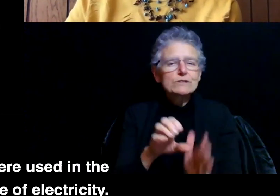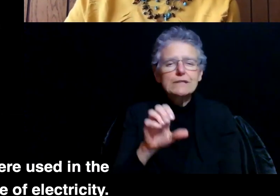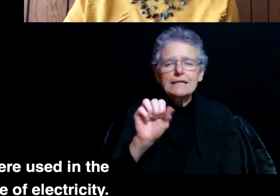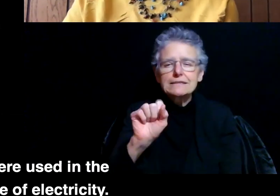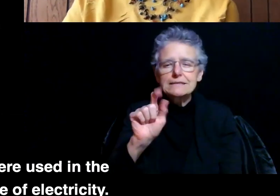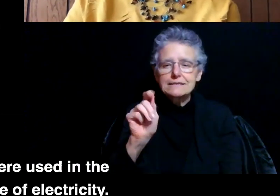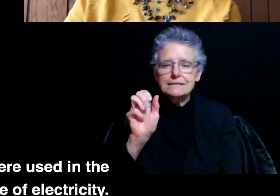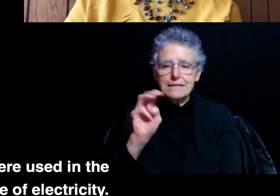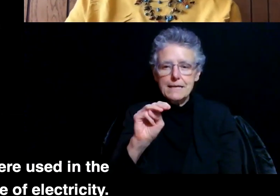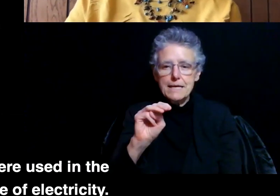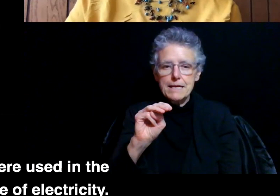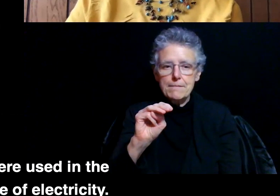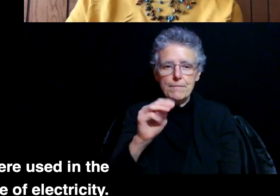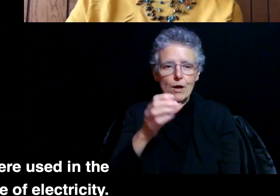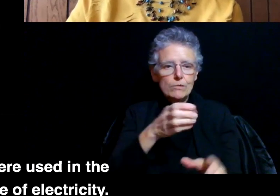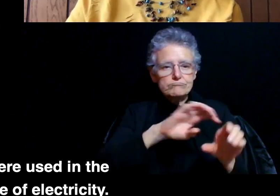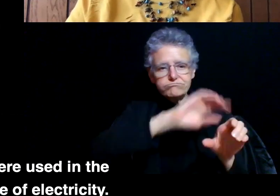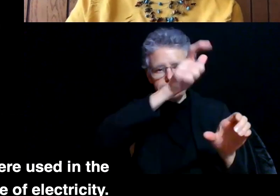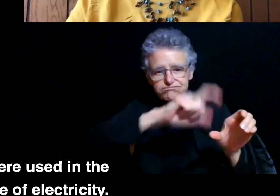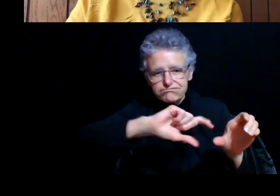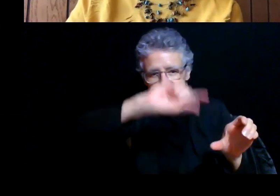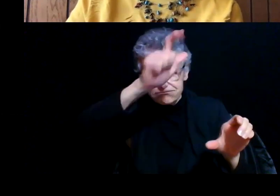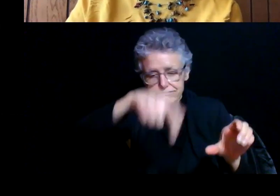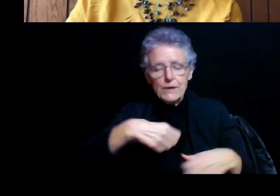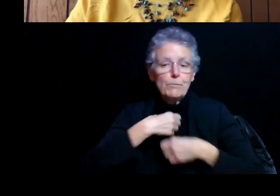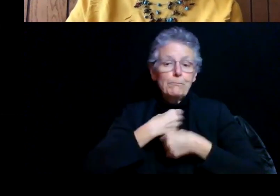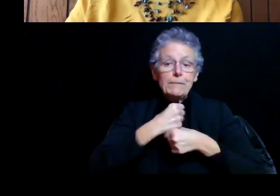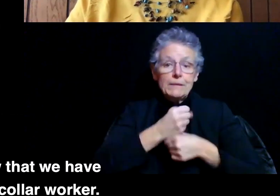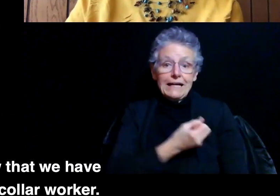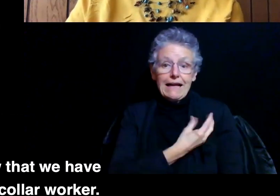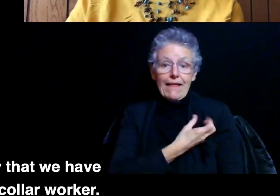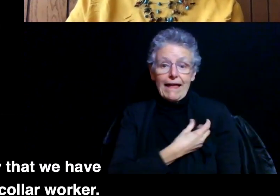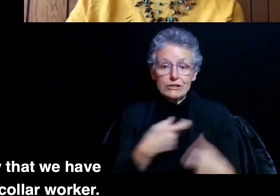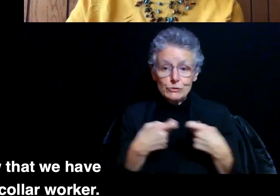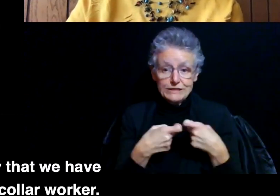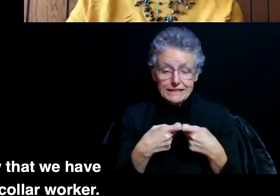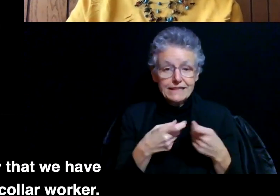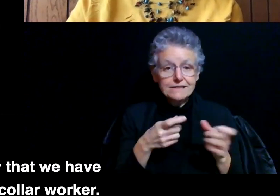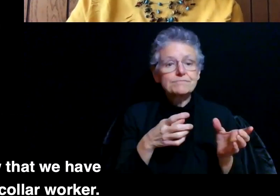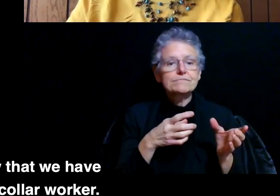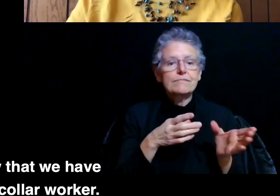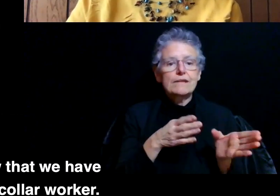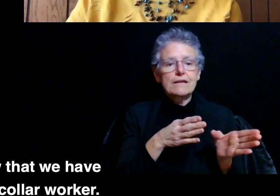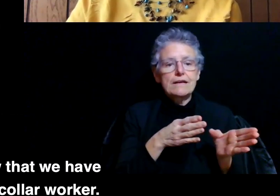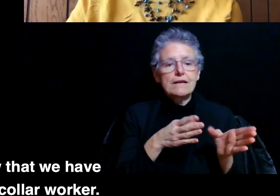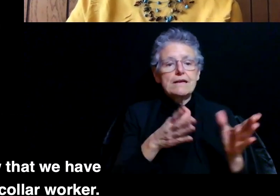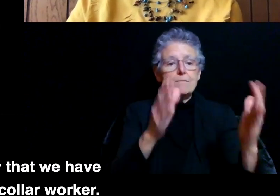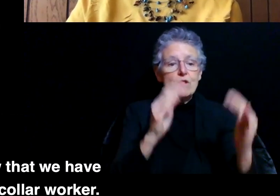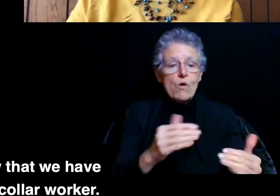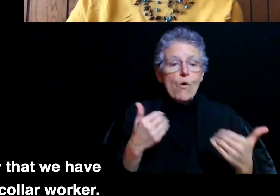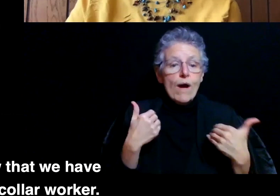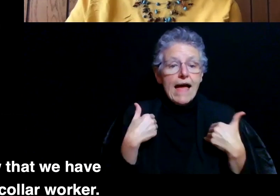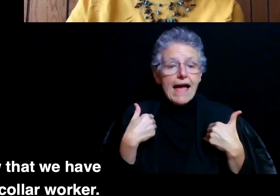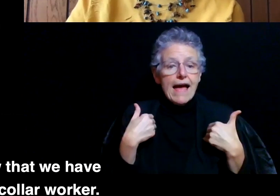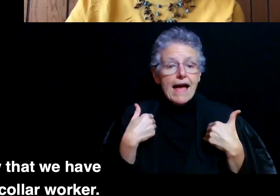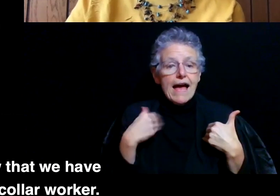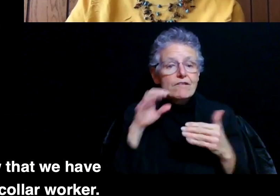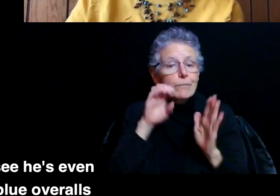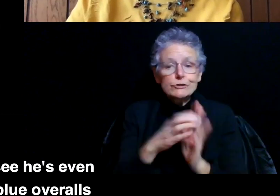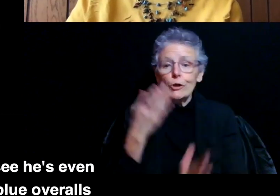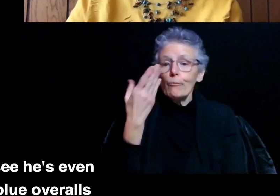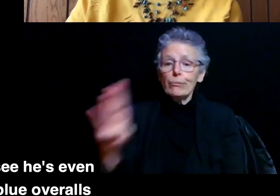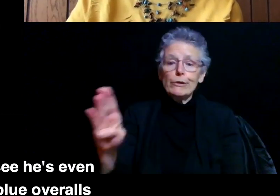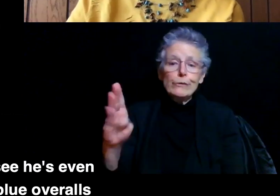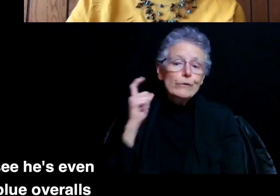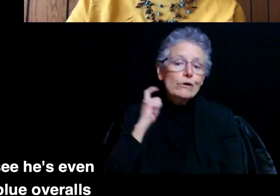they were used in the manufacture of electricity. And below that, we have your blue-collar worker.